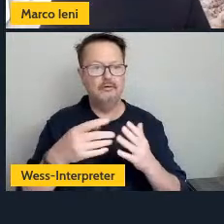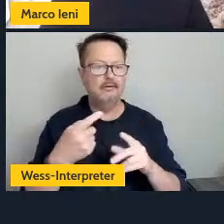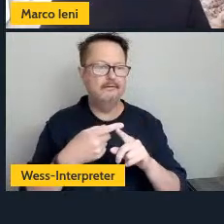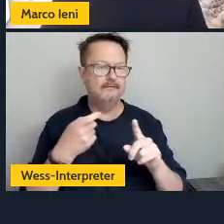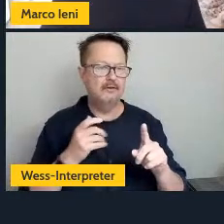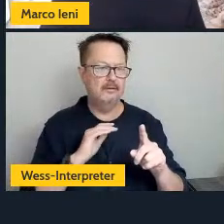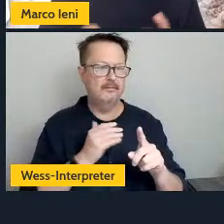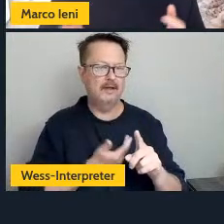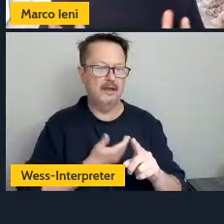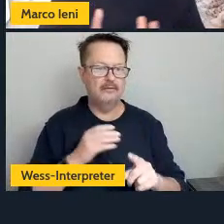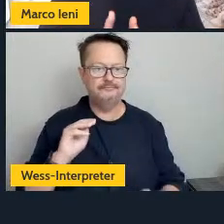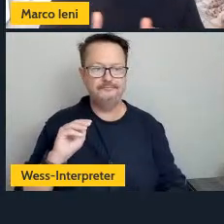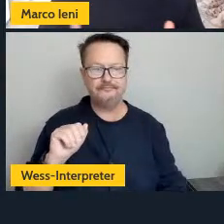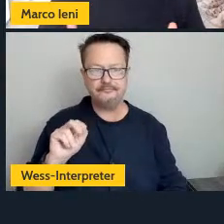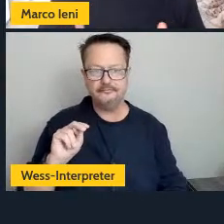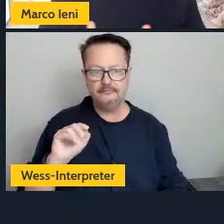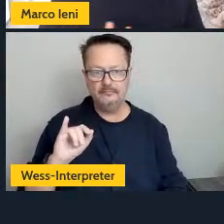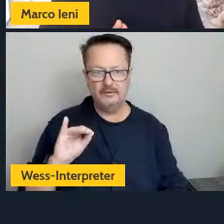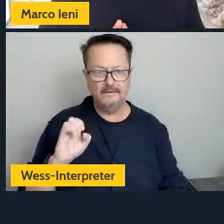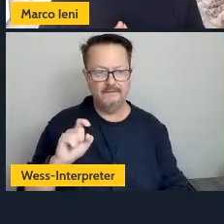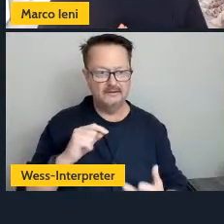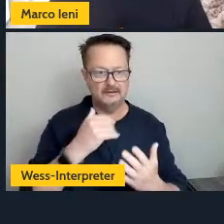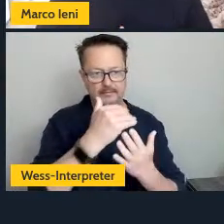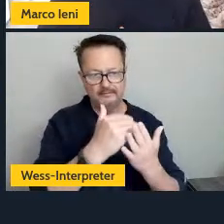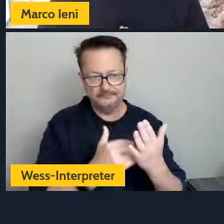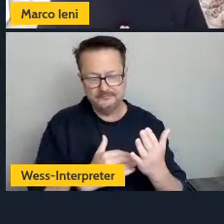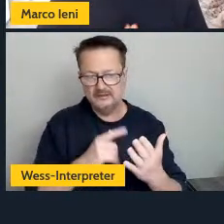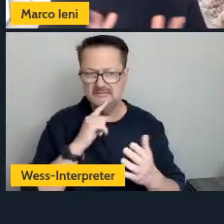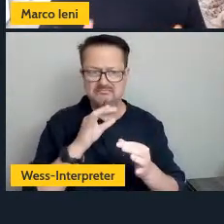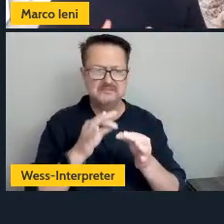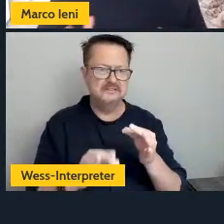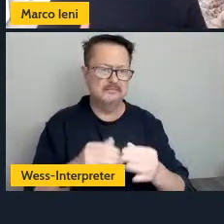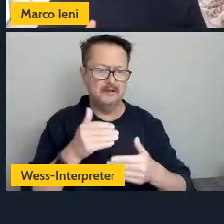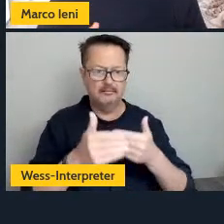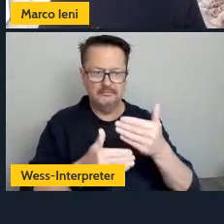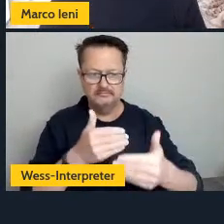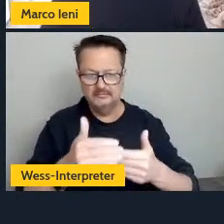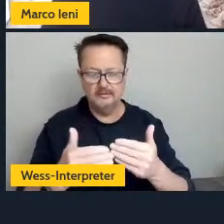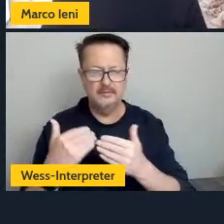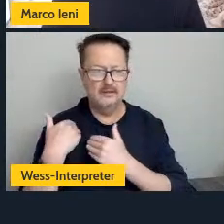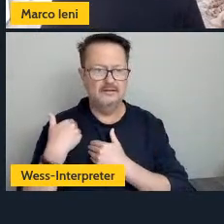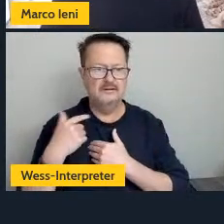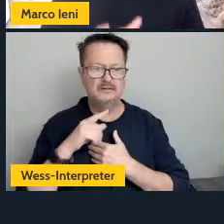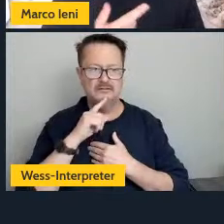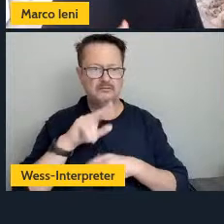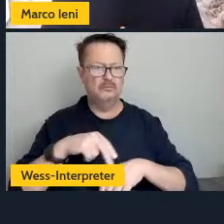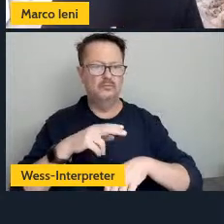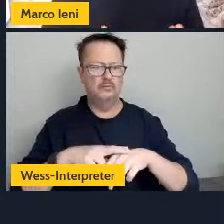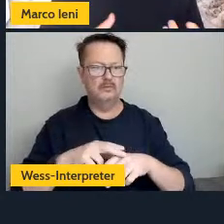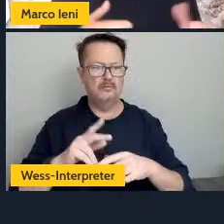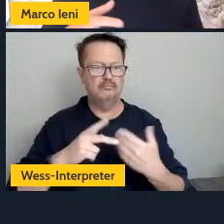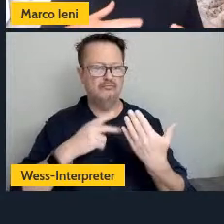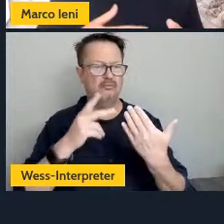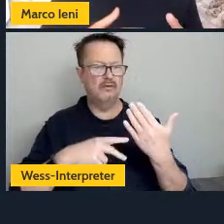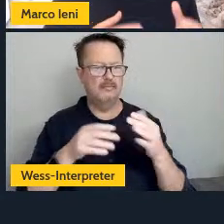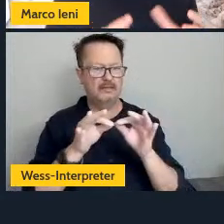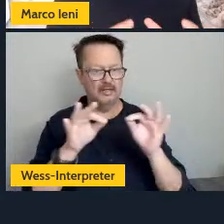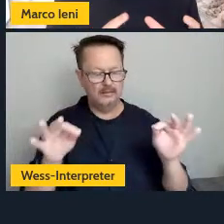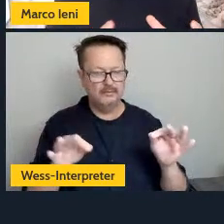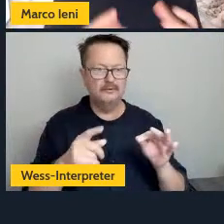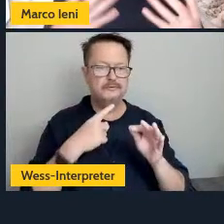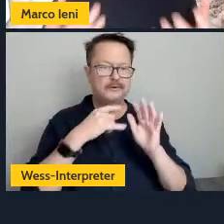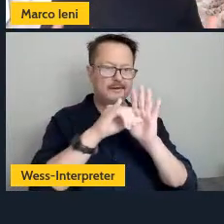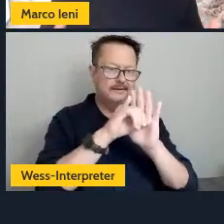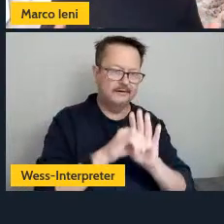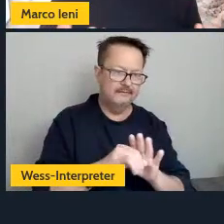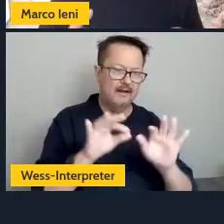our manifest? So it's a simple application. So I mean, it's a normal programming language. So you just identify the values that you